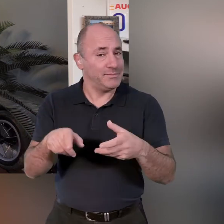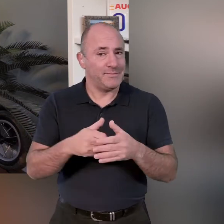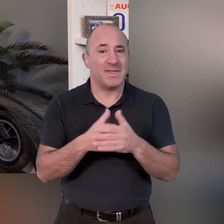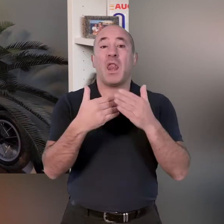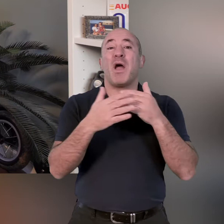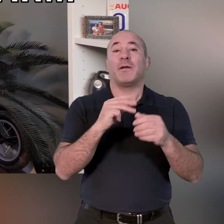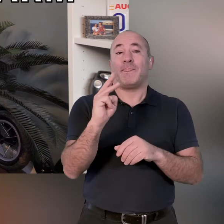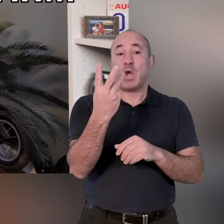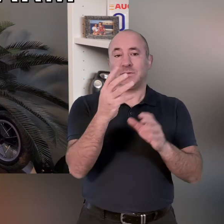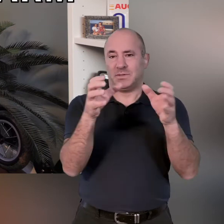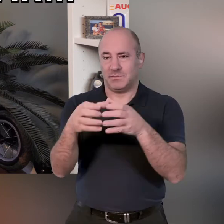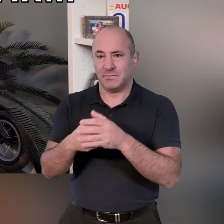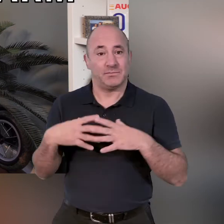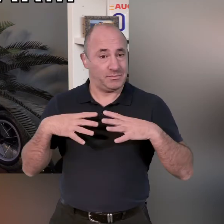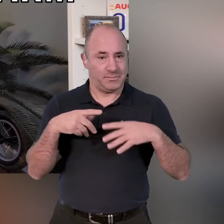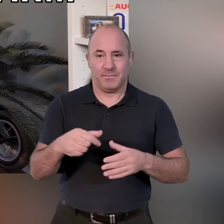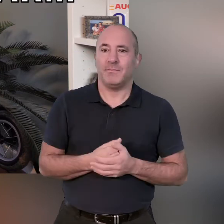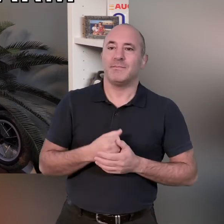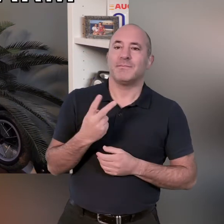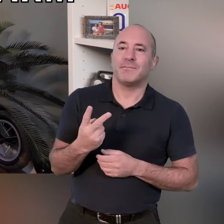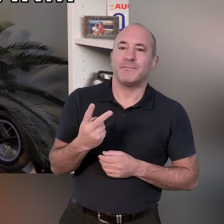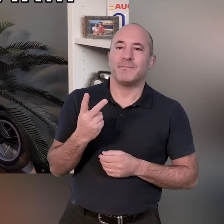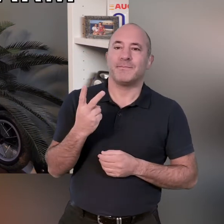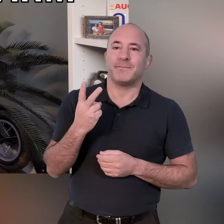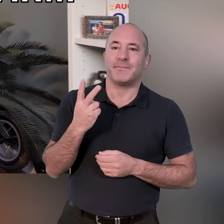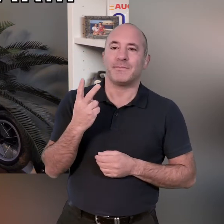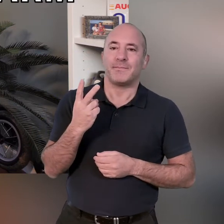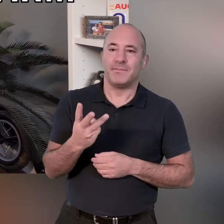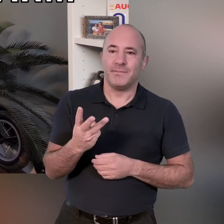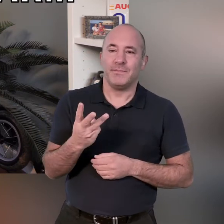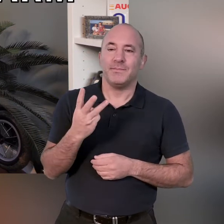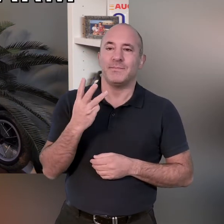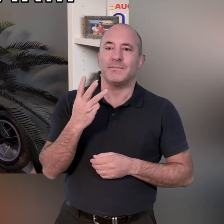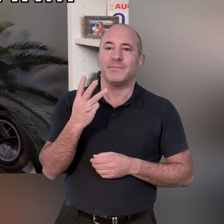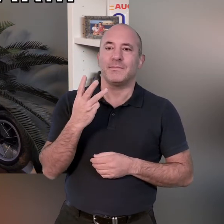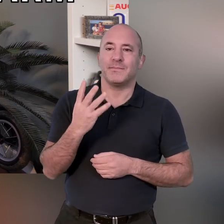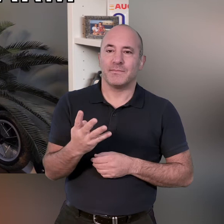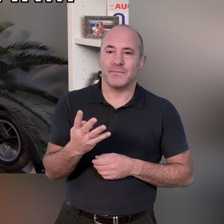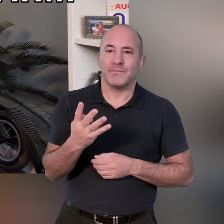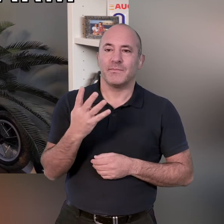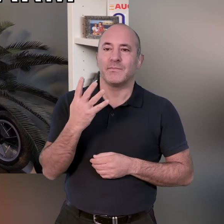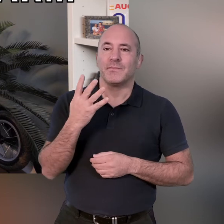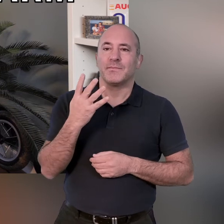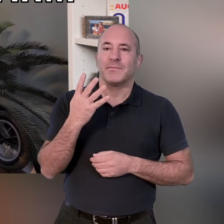number 3, off we go. 1, 2, 3,